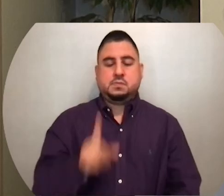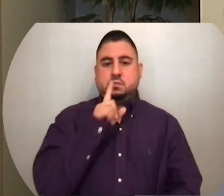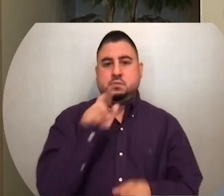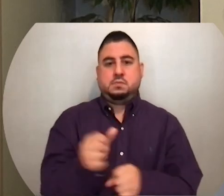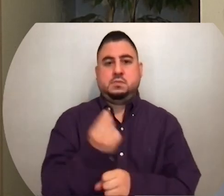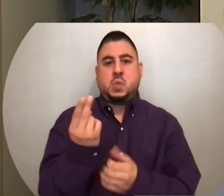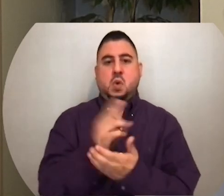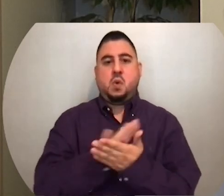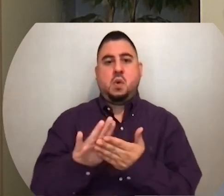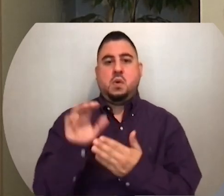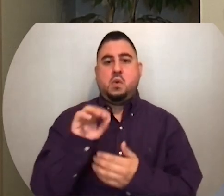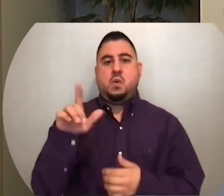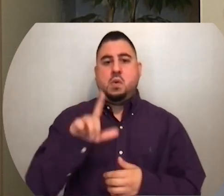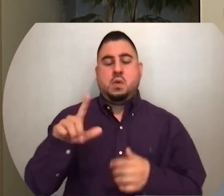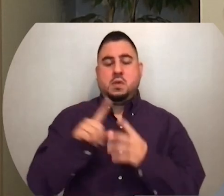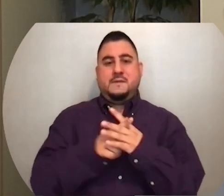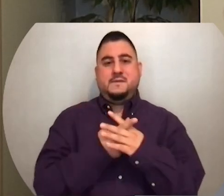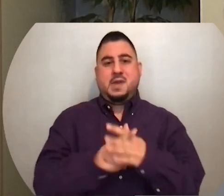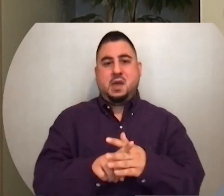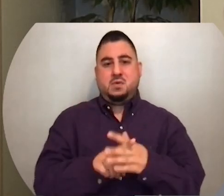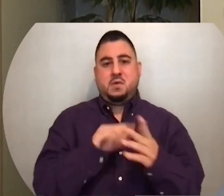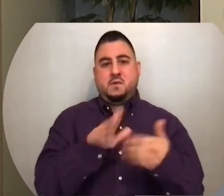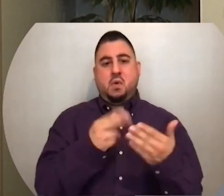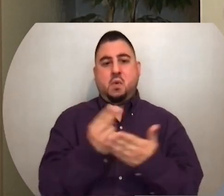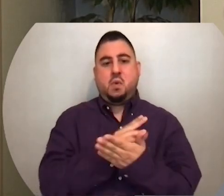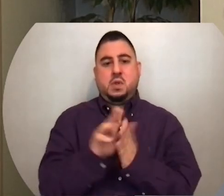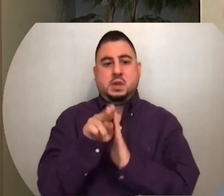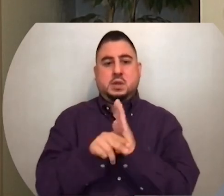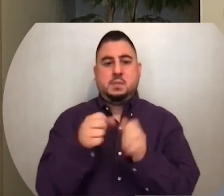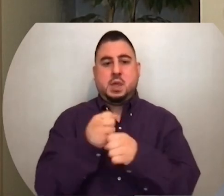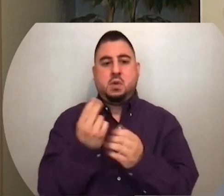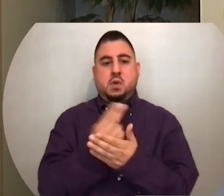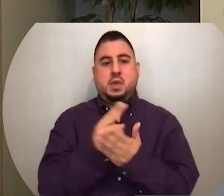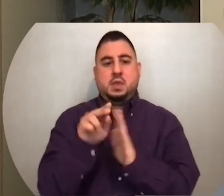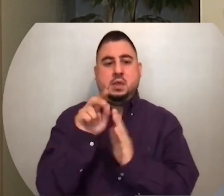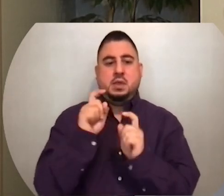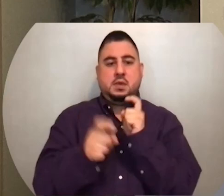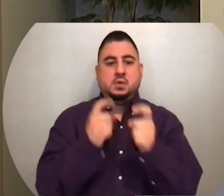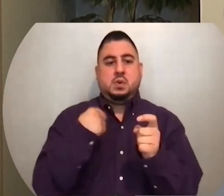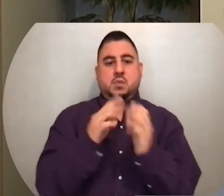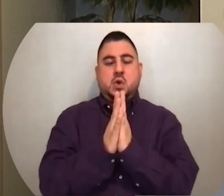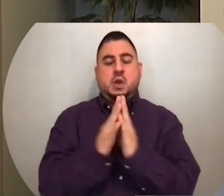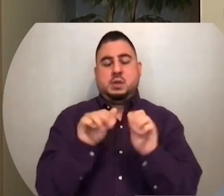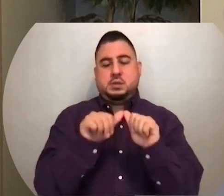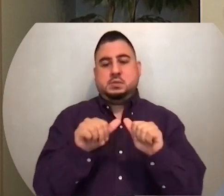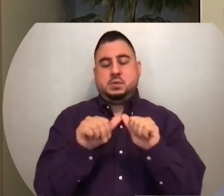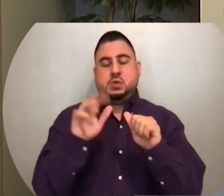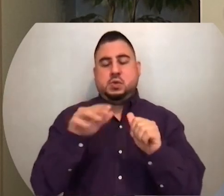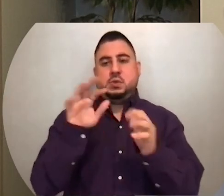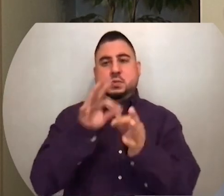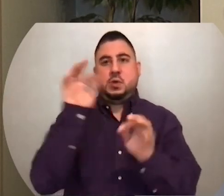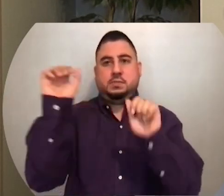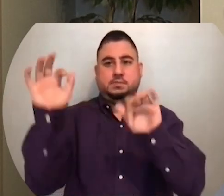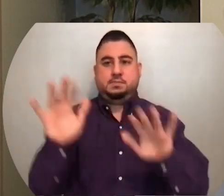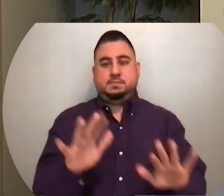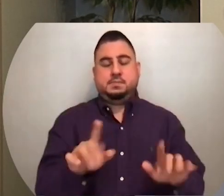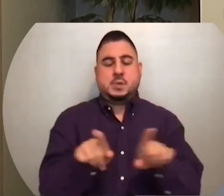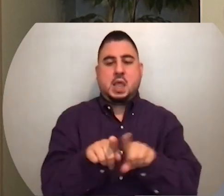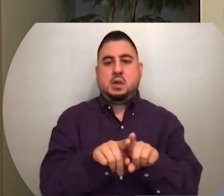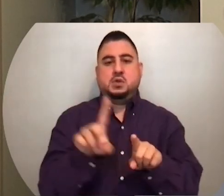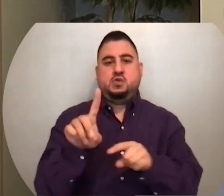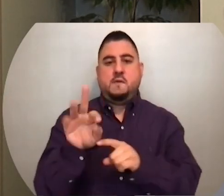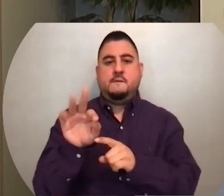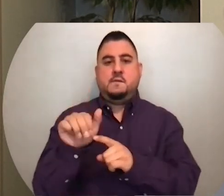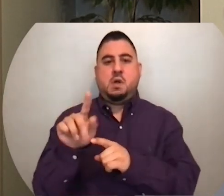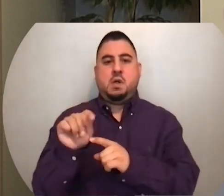You are indeed holy, O Lord, the fount of all holiness. Make holy, therefore, these gifts, we pray, by sending down your Spirit upon them like the dewfall, so that they